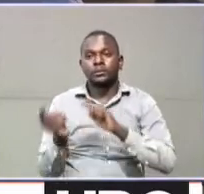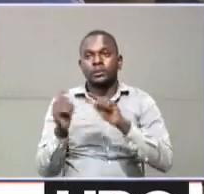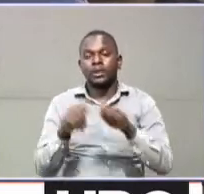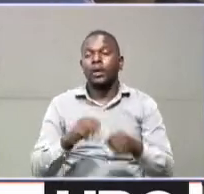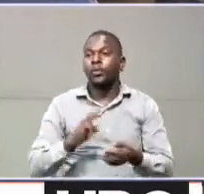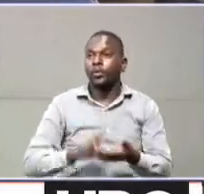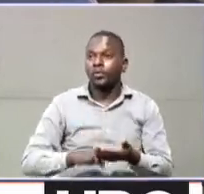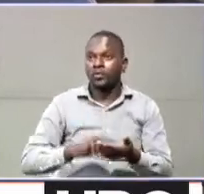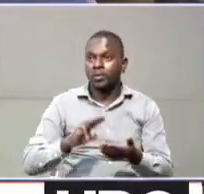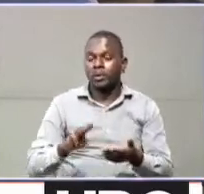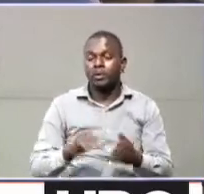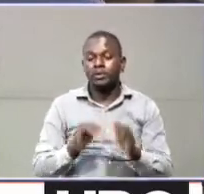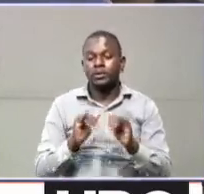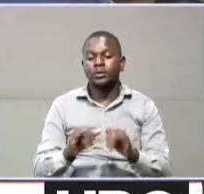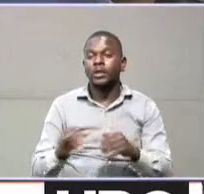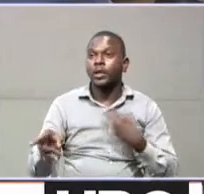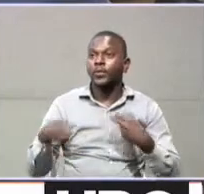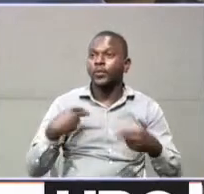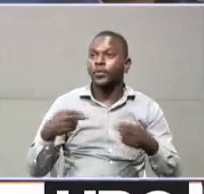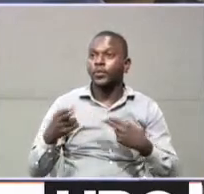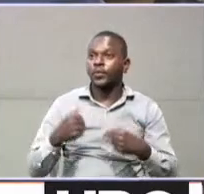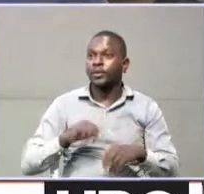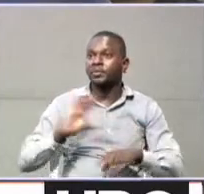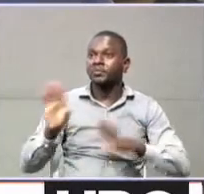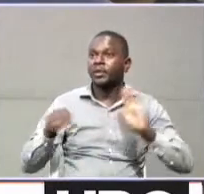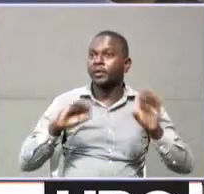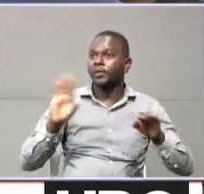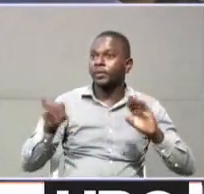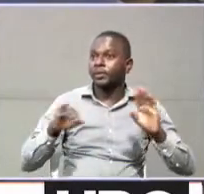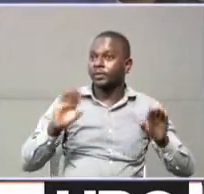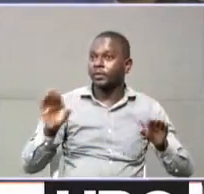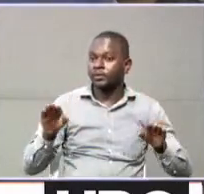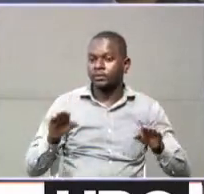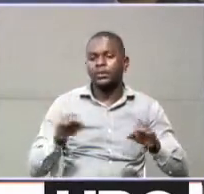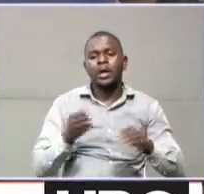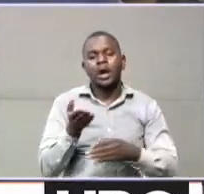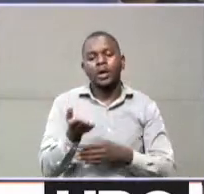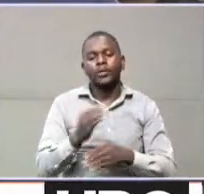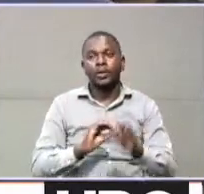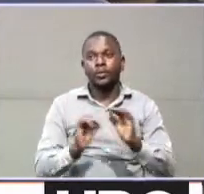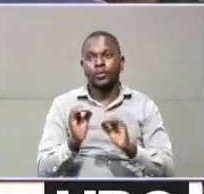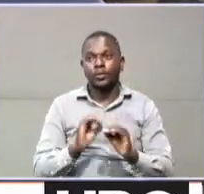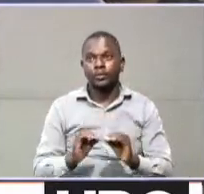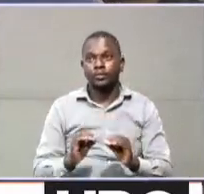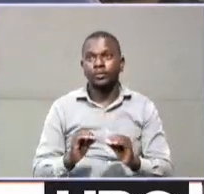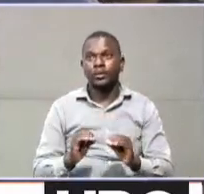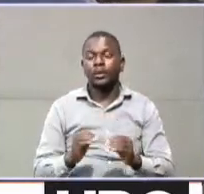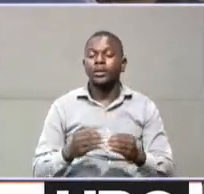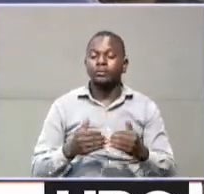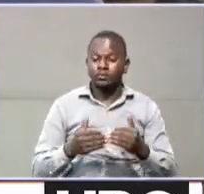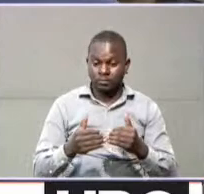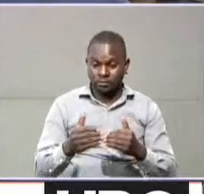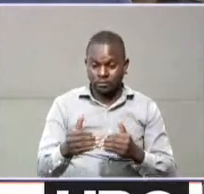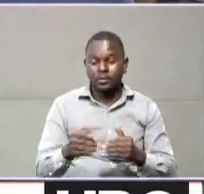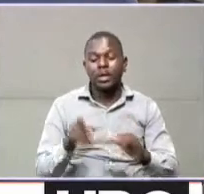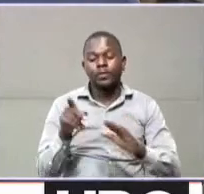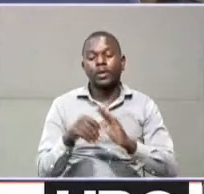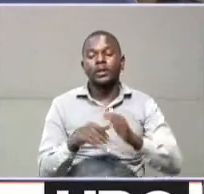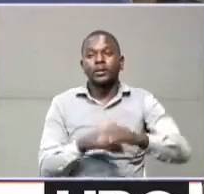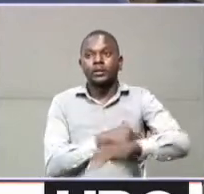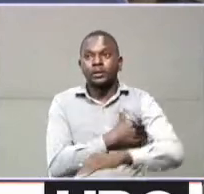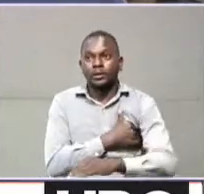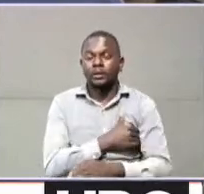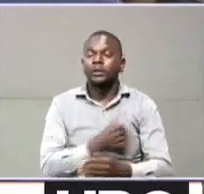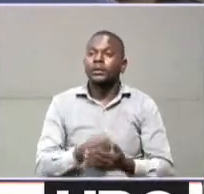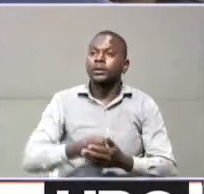monday and stay in hotels then they go back so they are not on the ground in the long run these parachutes are going to be